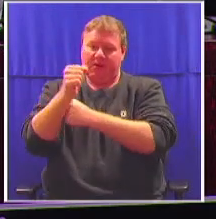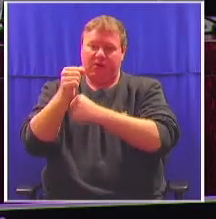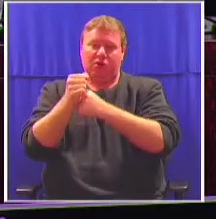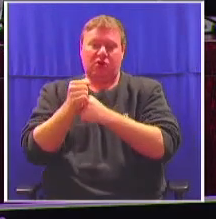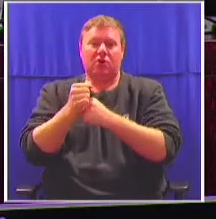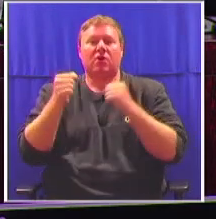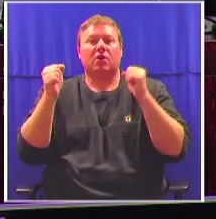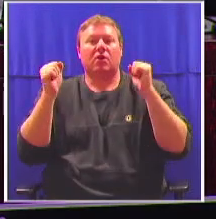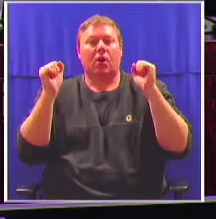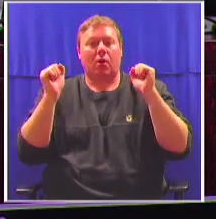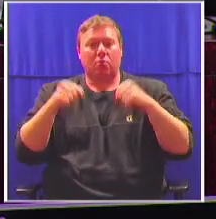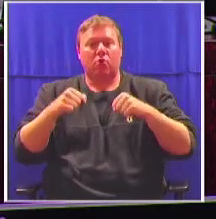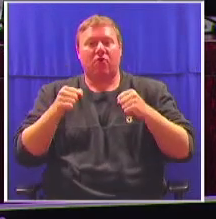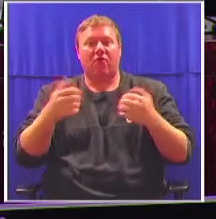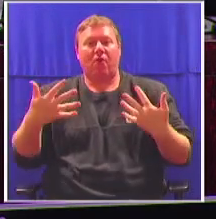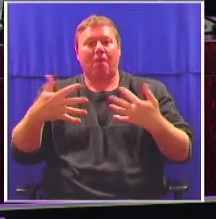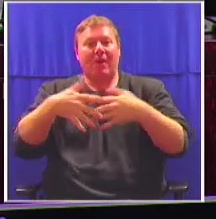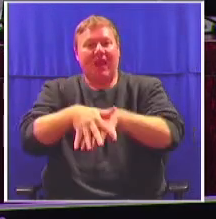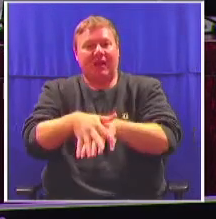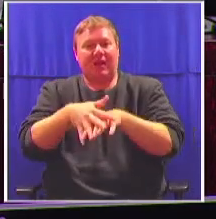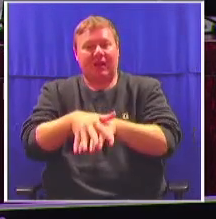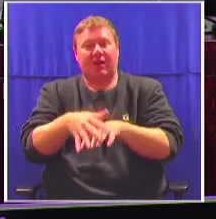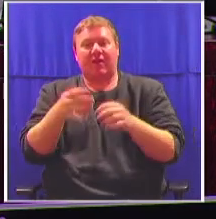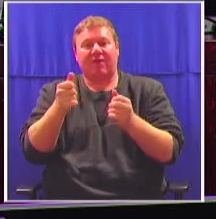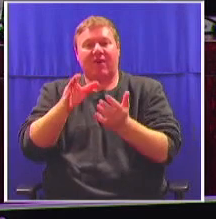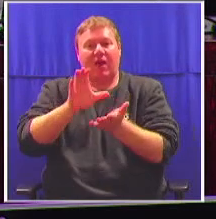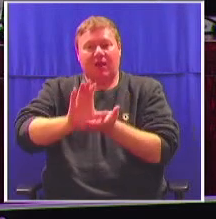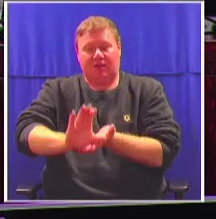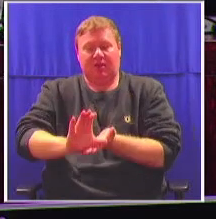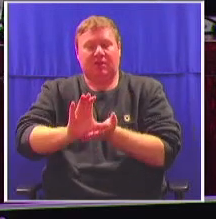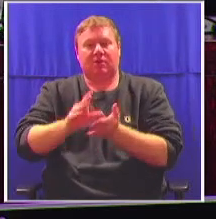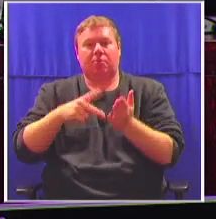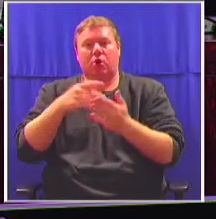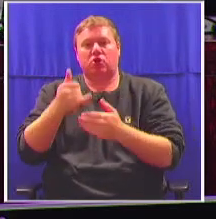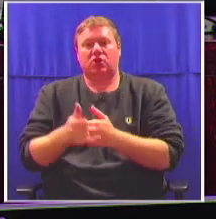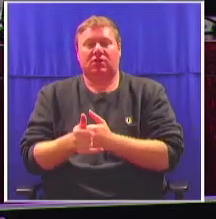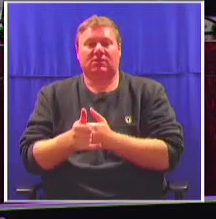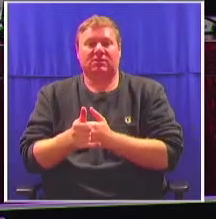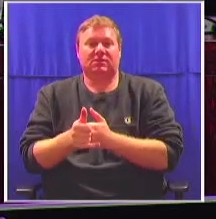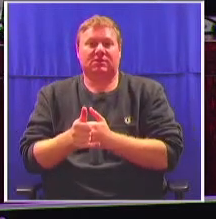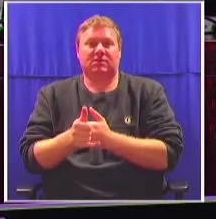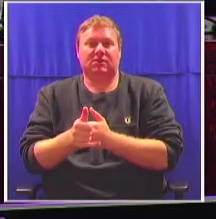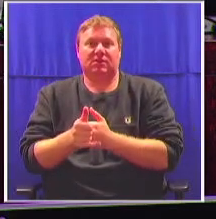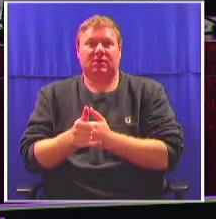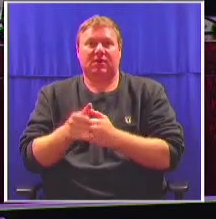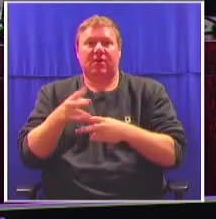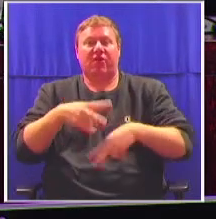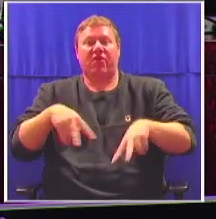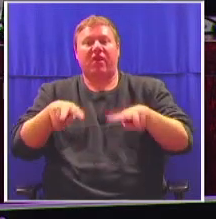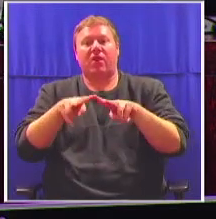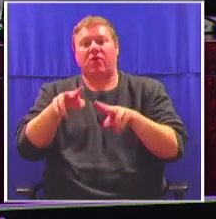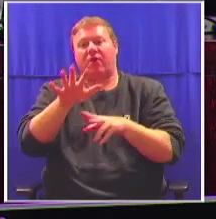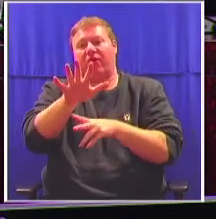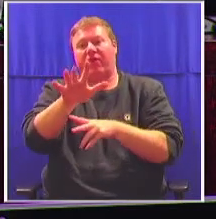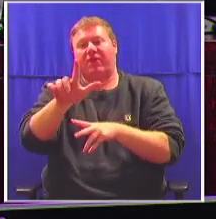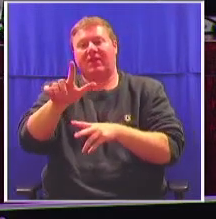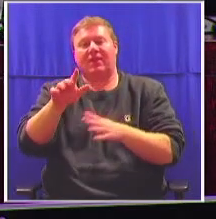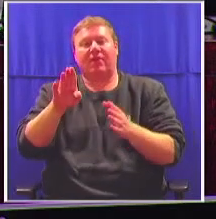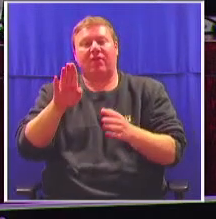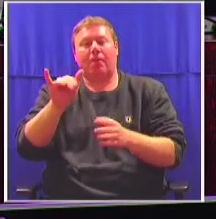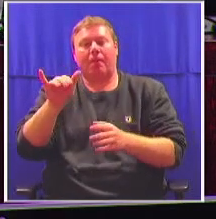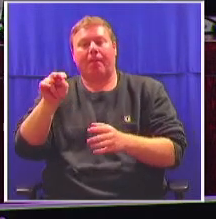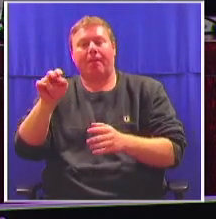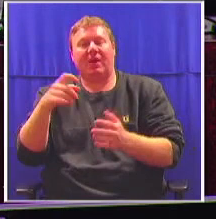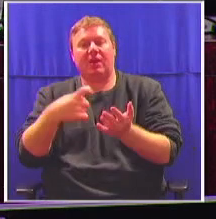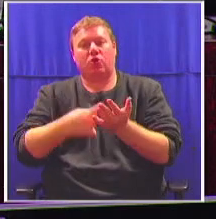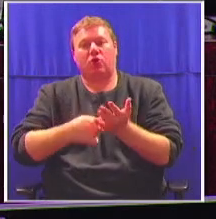blended finance projects with a project value of 57 billion rand, and